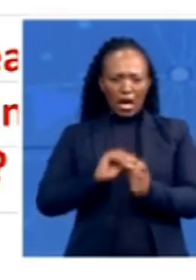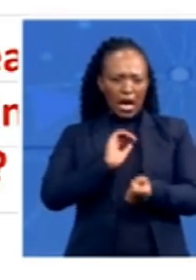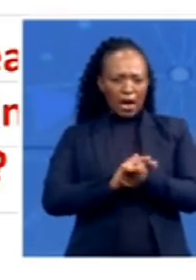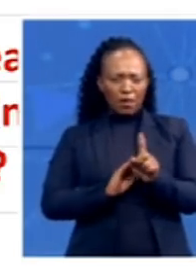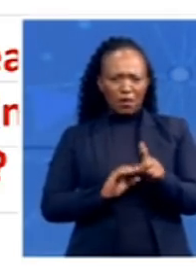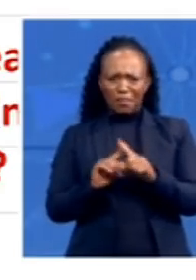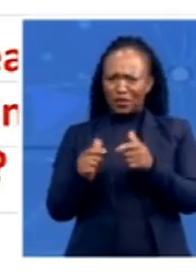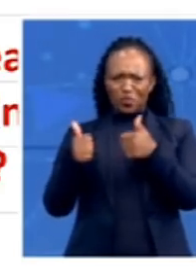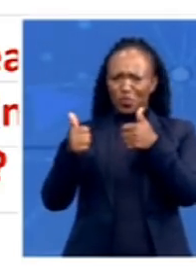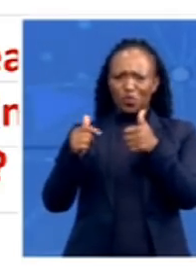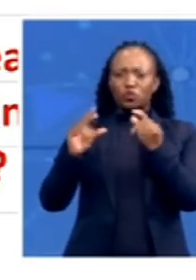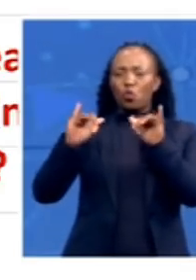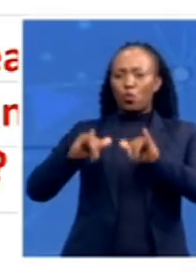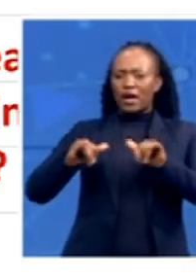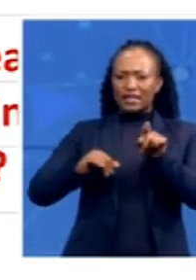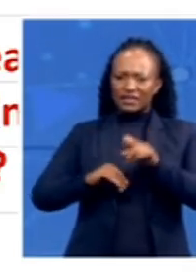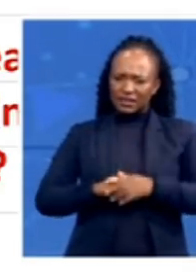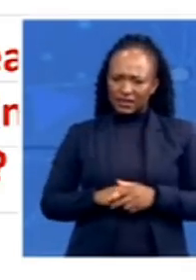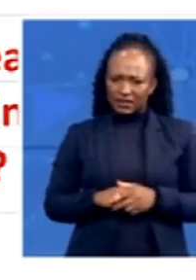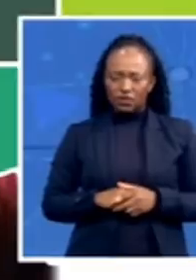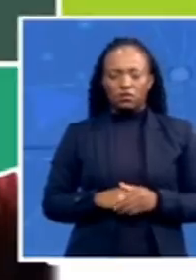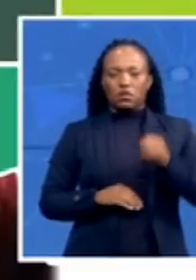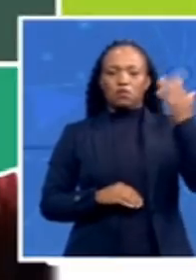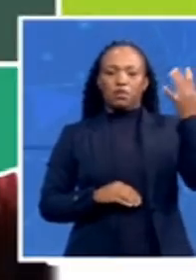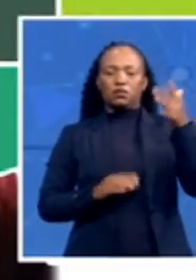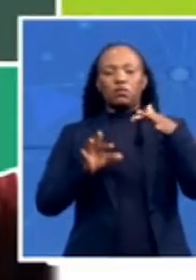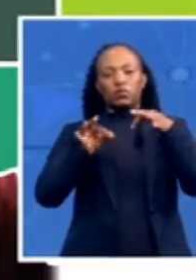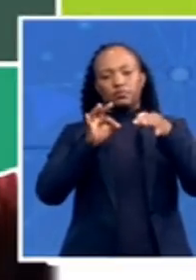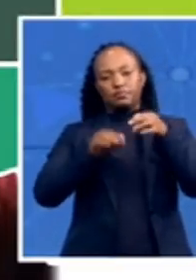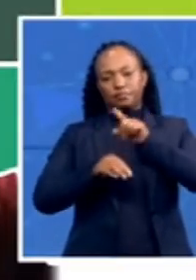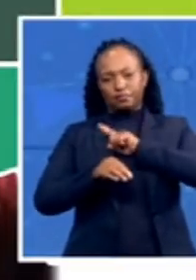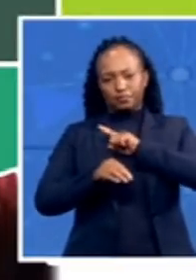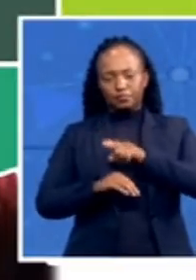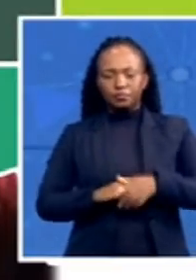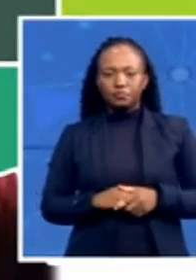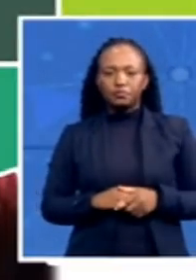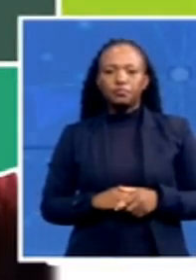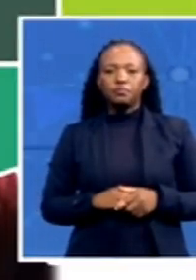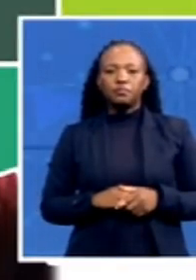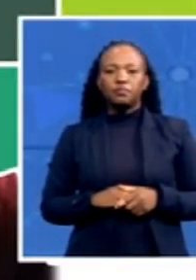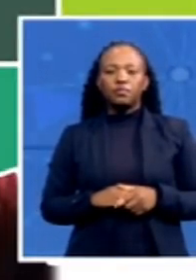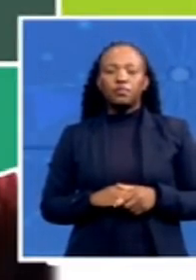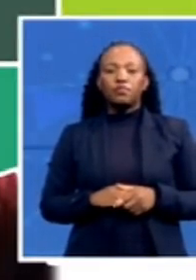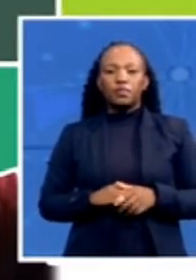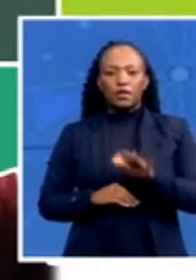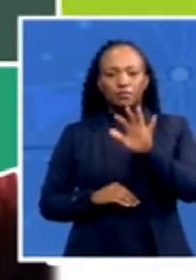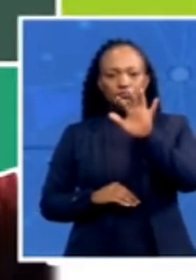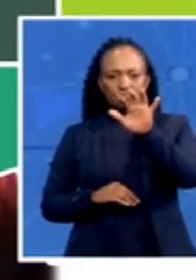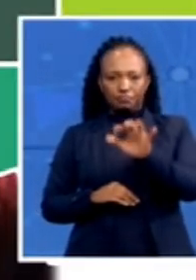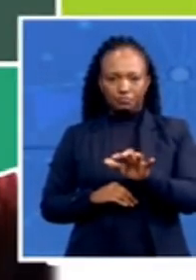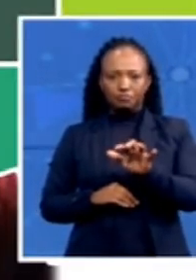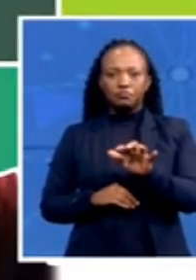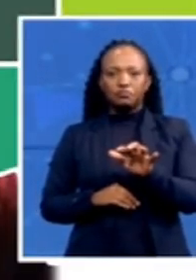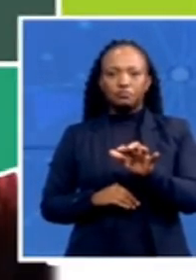my presentation as well. So, with all these unanswered questions that